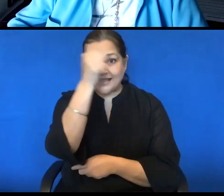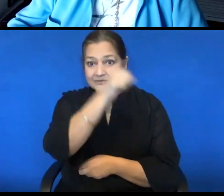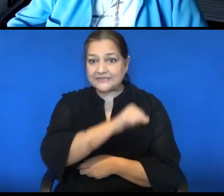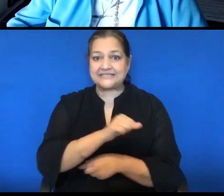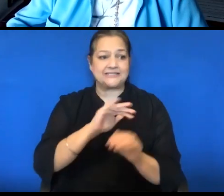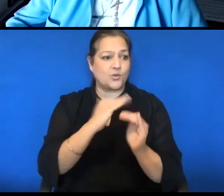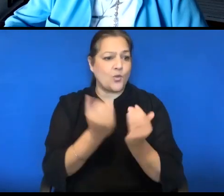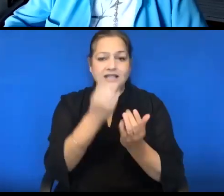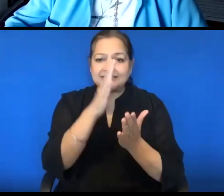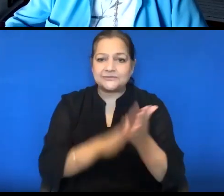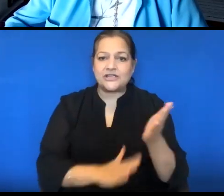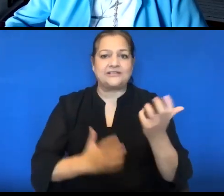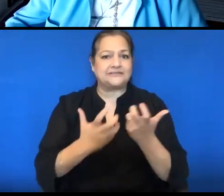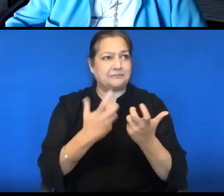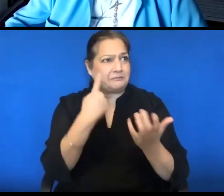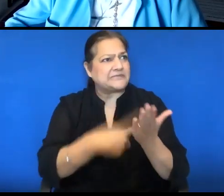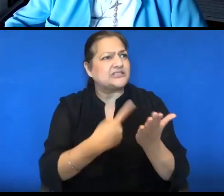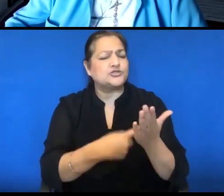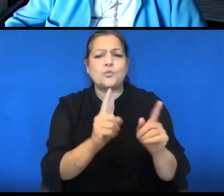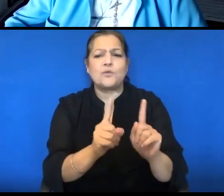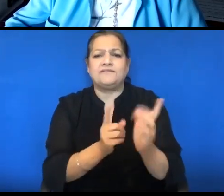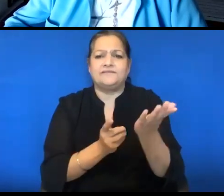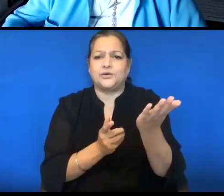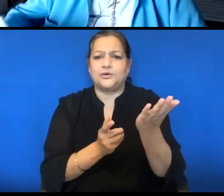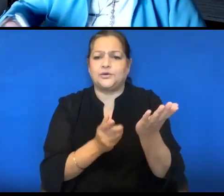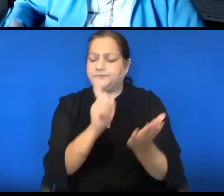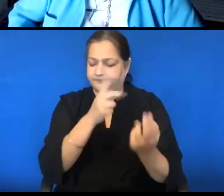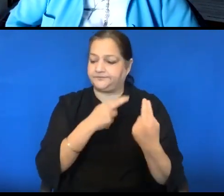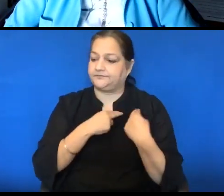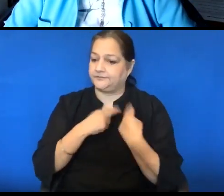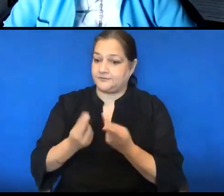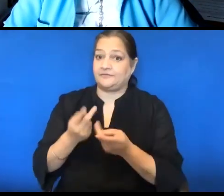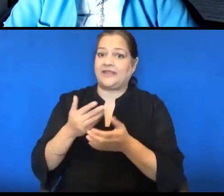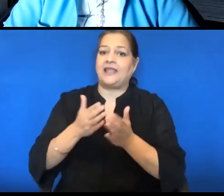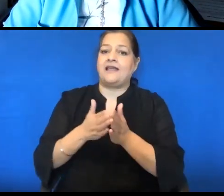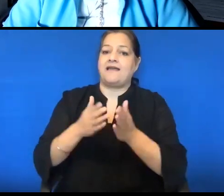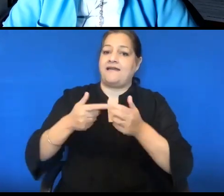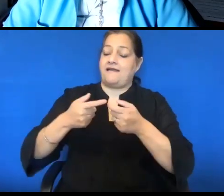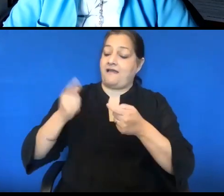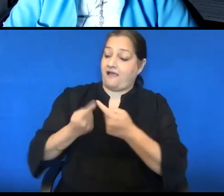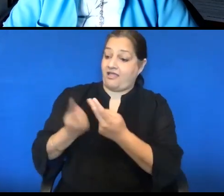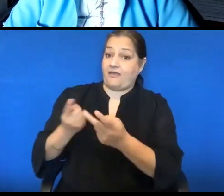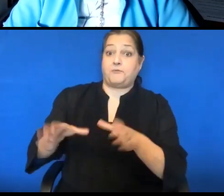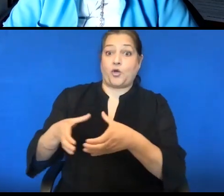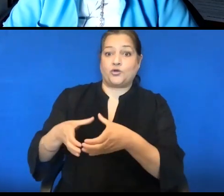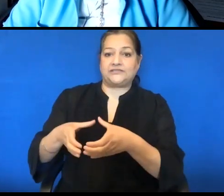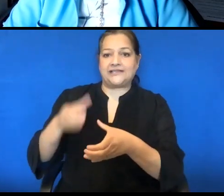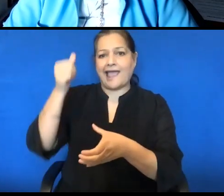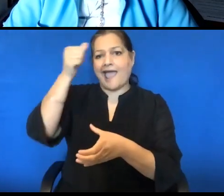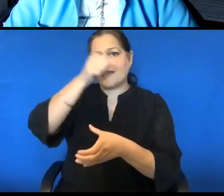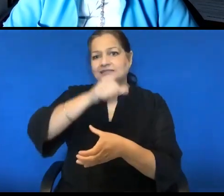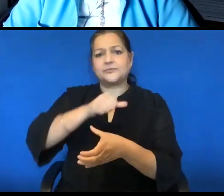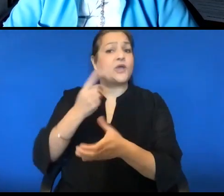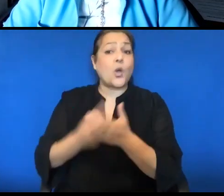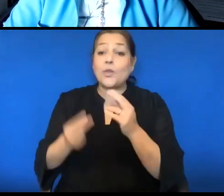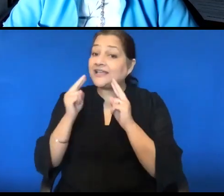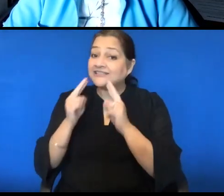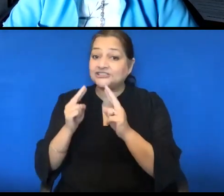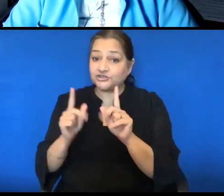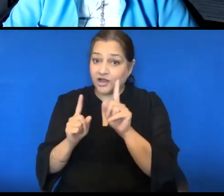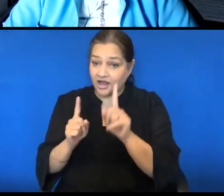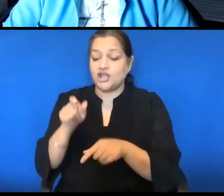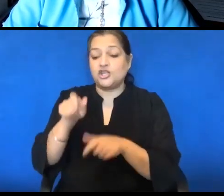this, making these decisions. And instead, you have an arm's length body led by experts, and that will be not just teachers, but I would argue also